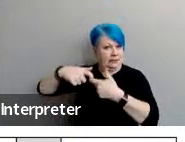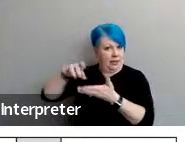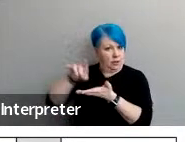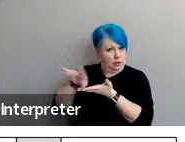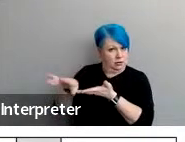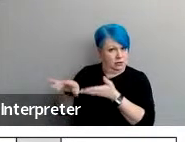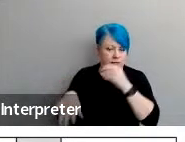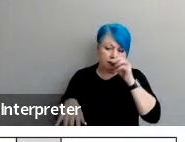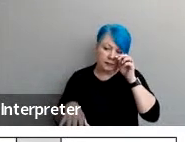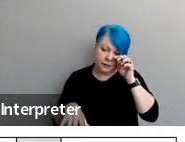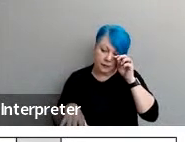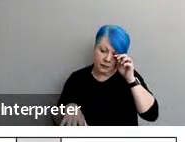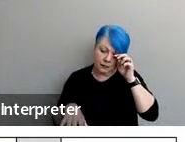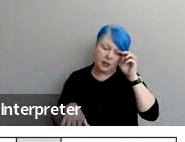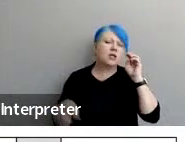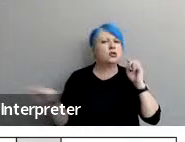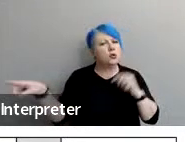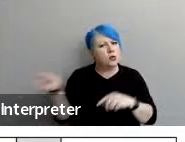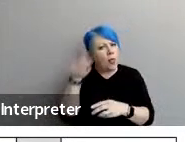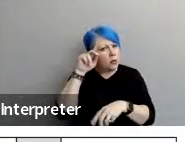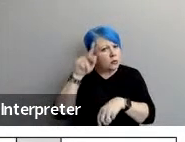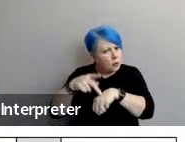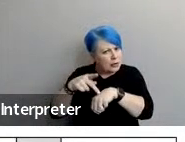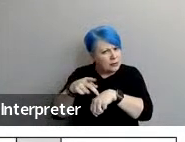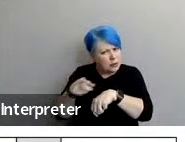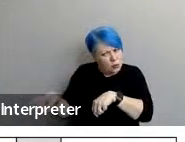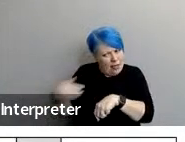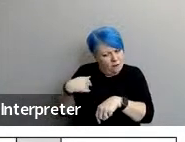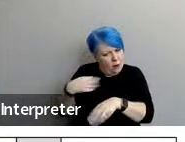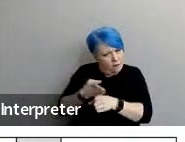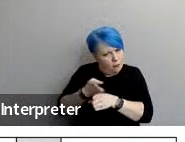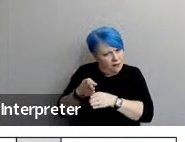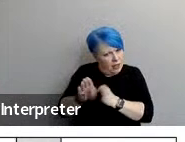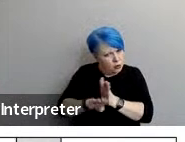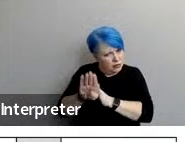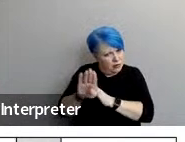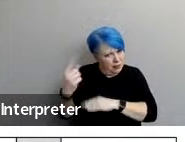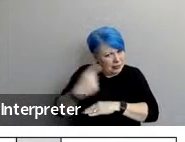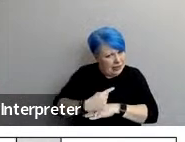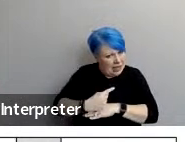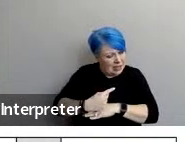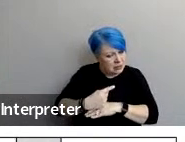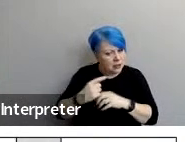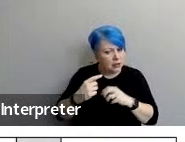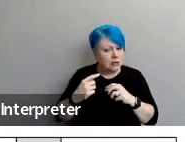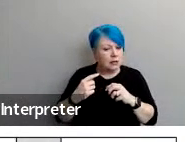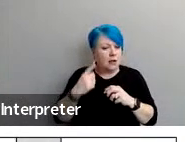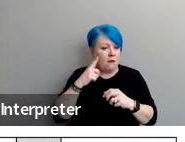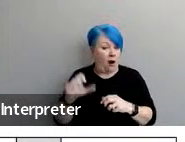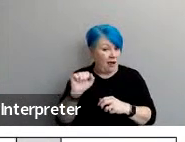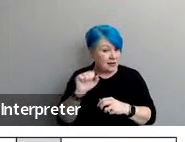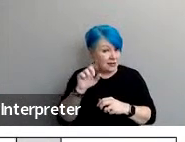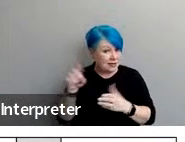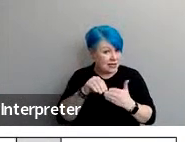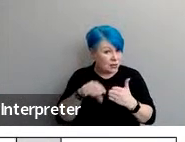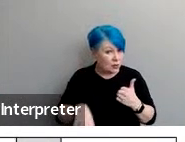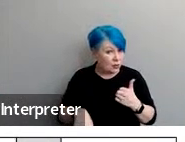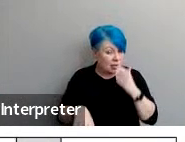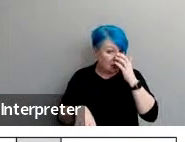the principals ever get professional development days on for SSD students who